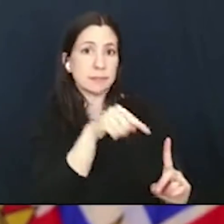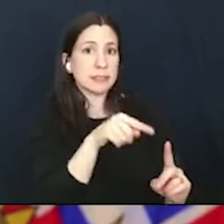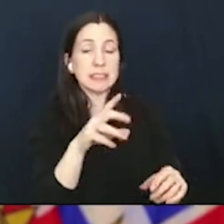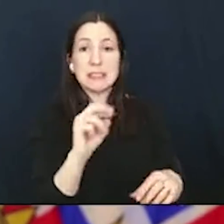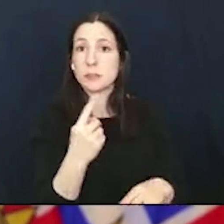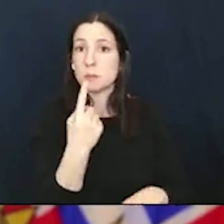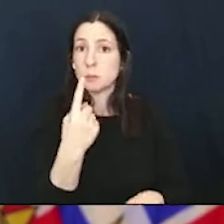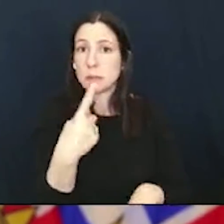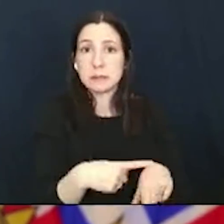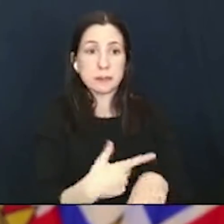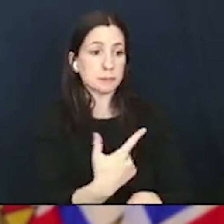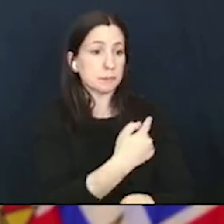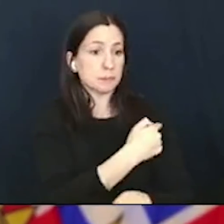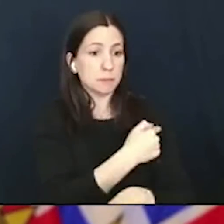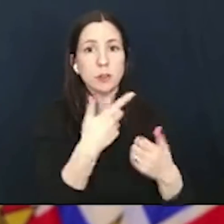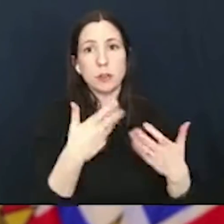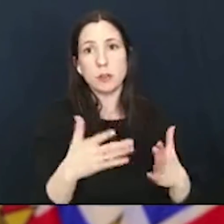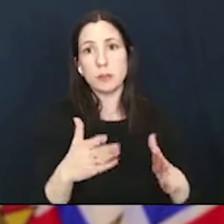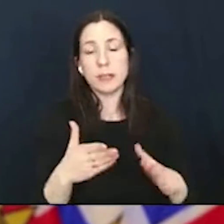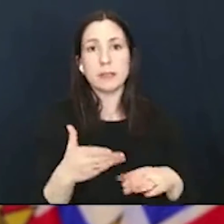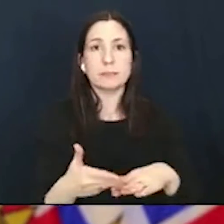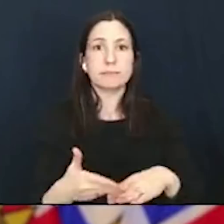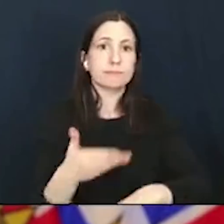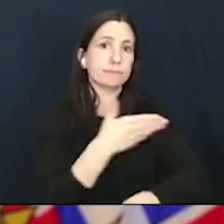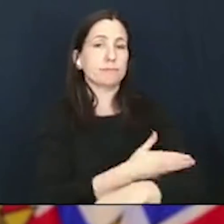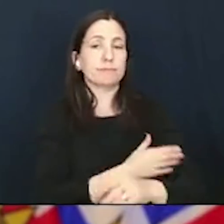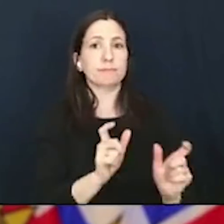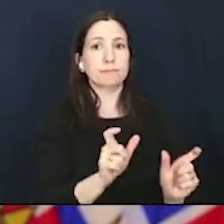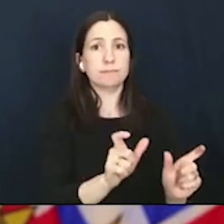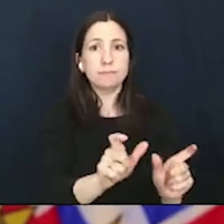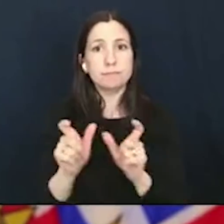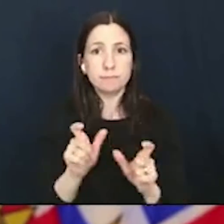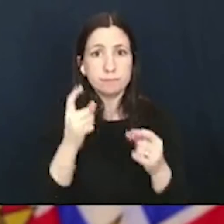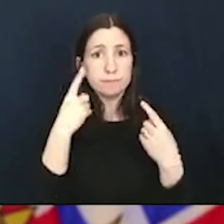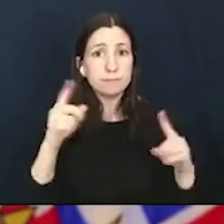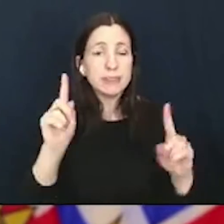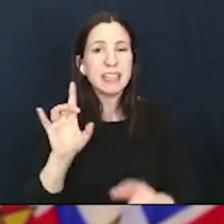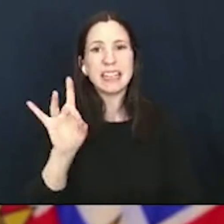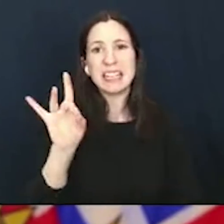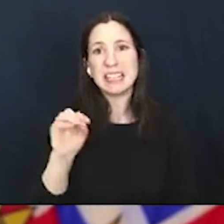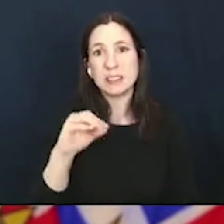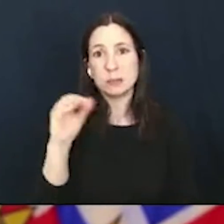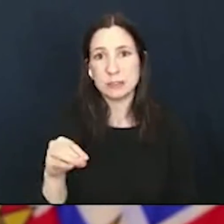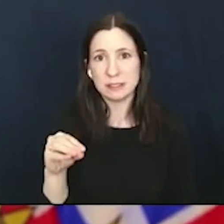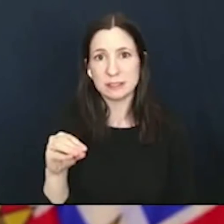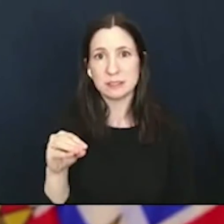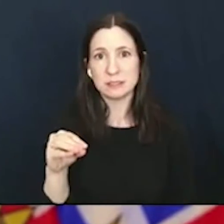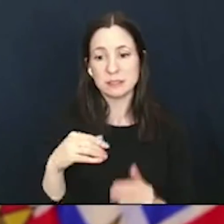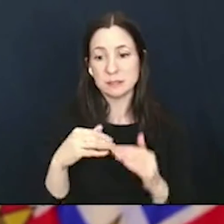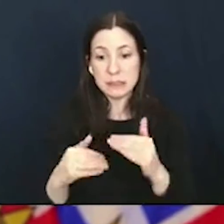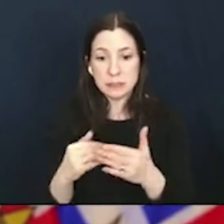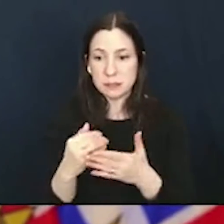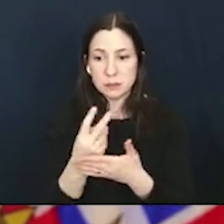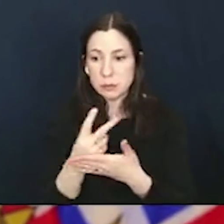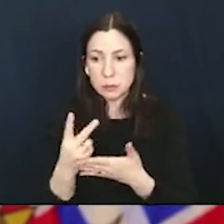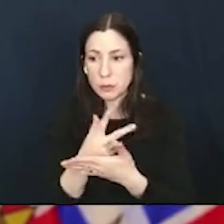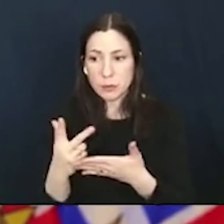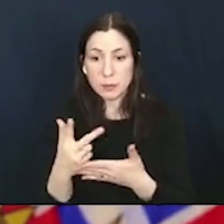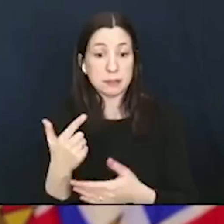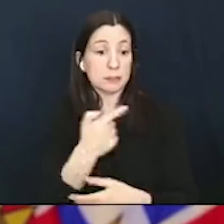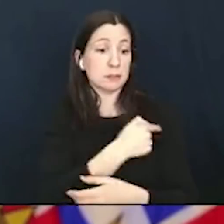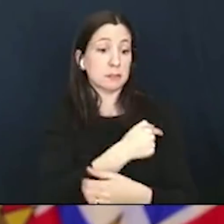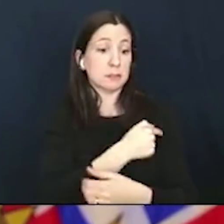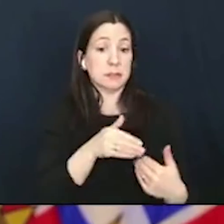that vaccine is upwards of 80% within 2 to 3 weeks of receiving the vaccine. This